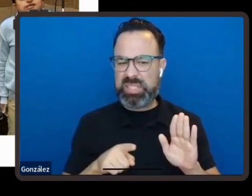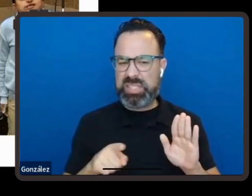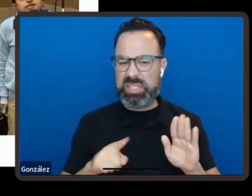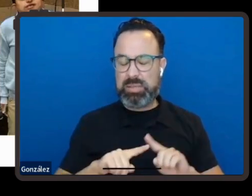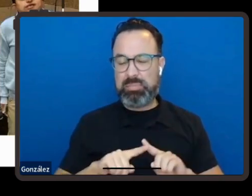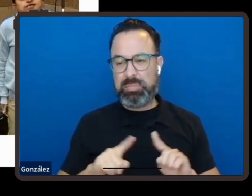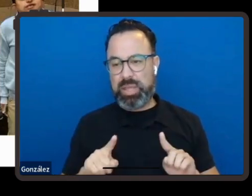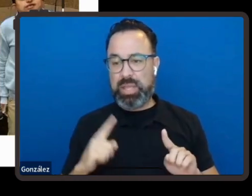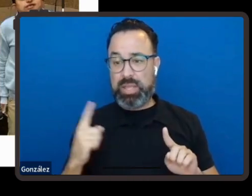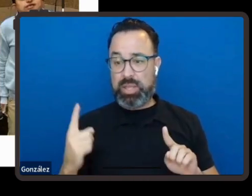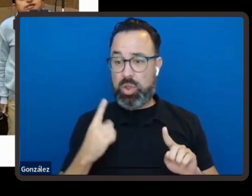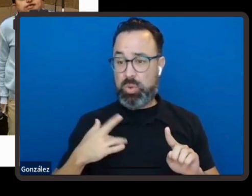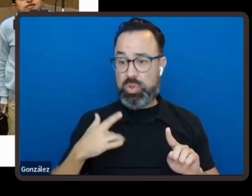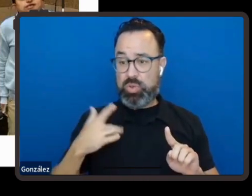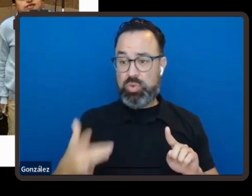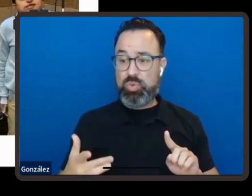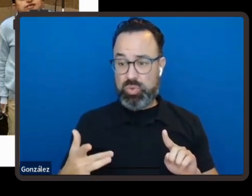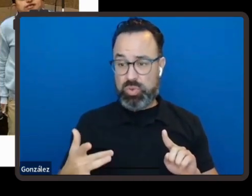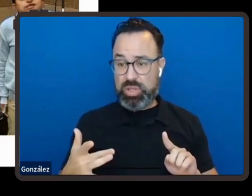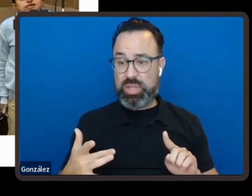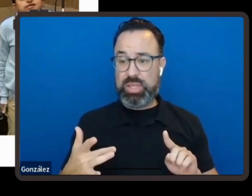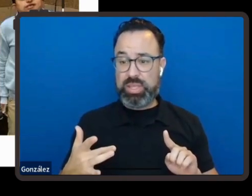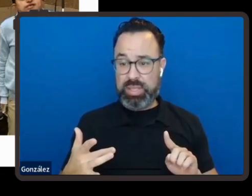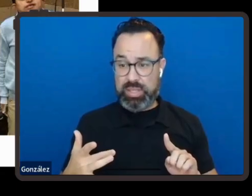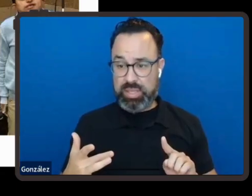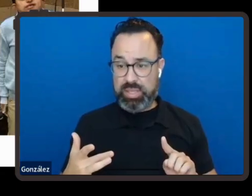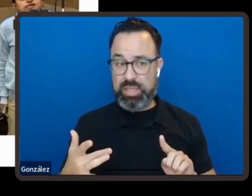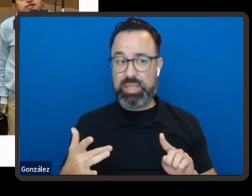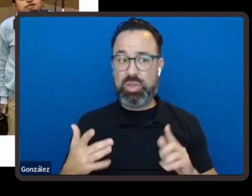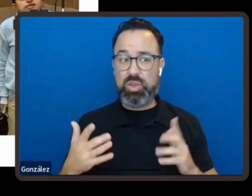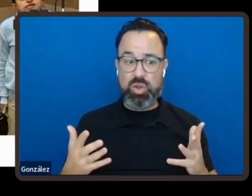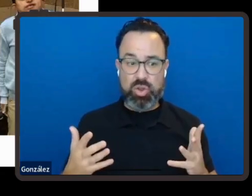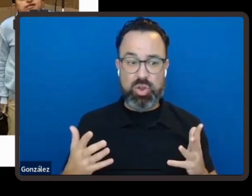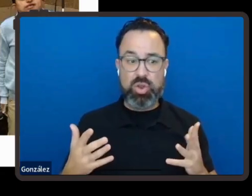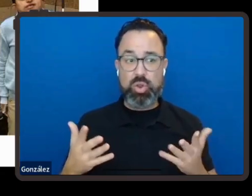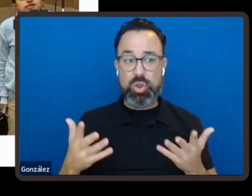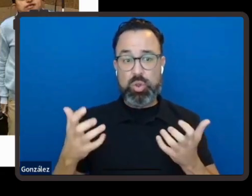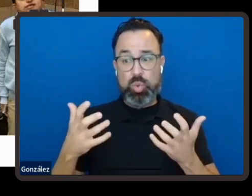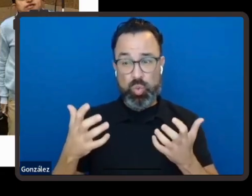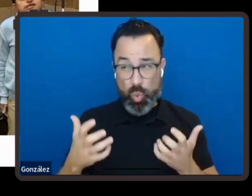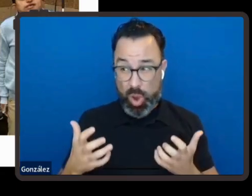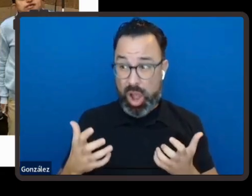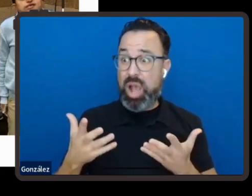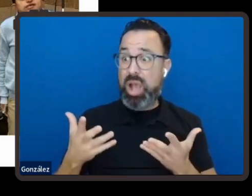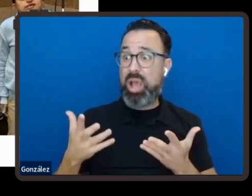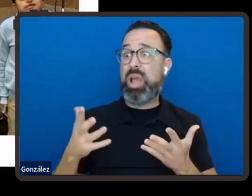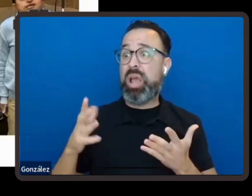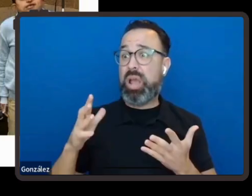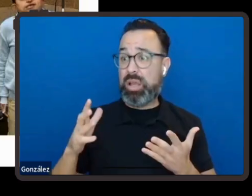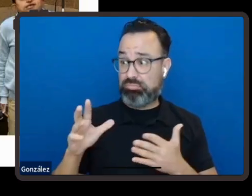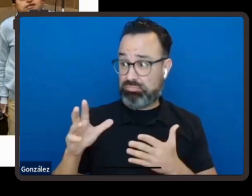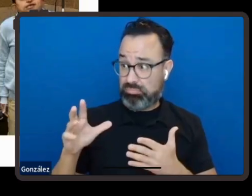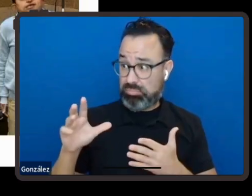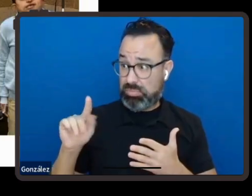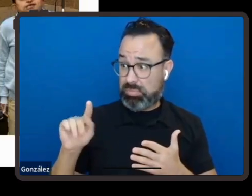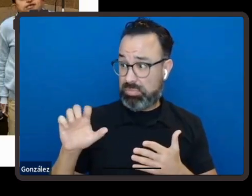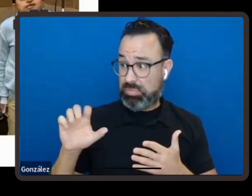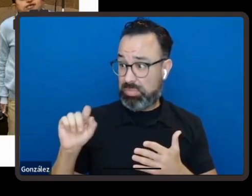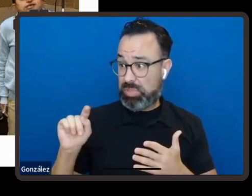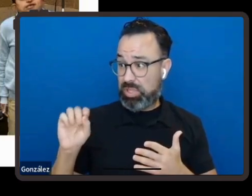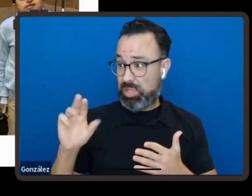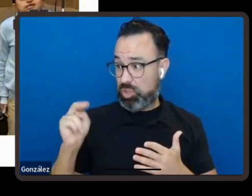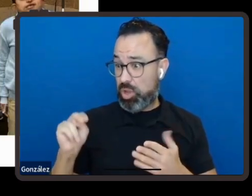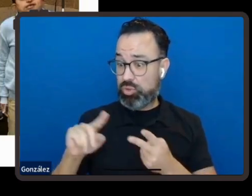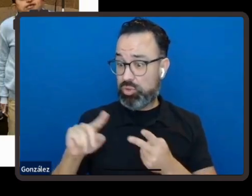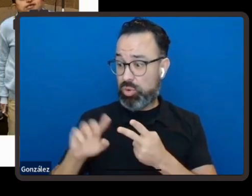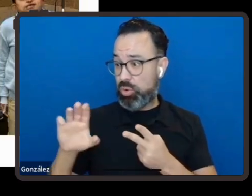Always, we certainly are wanting to use testosterone and estrogen if they're deficient